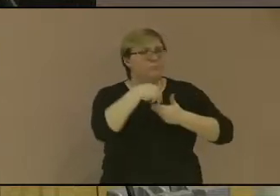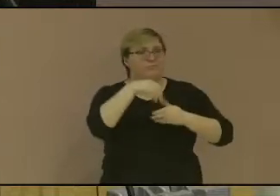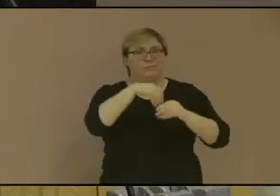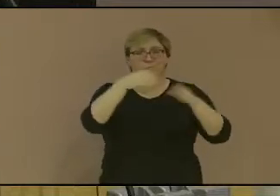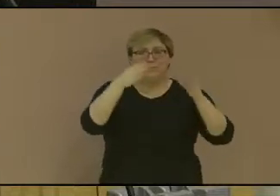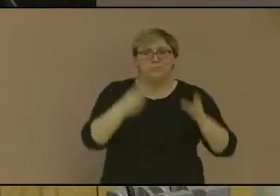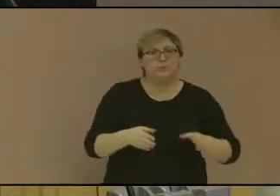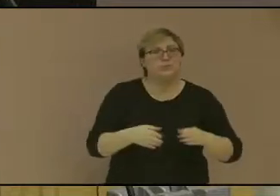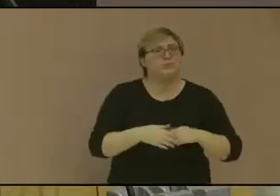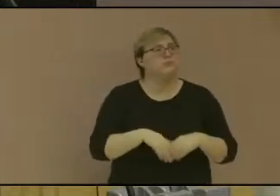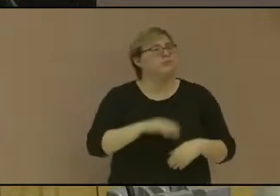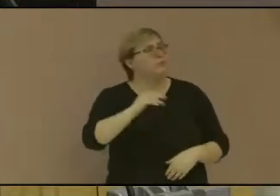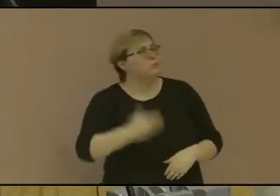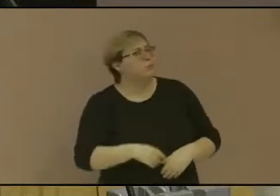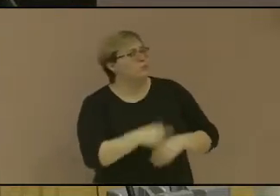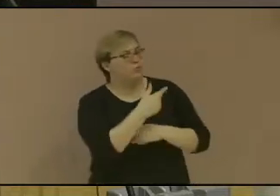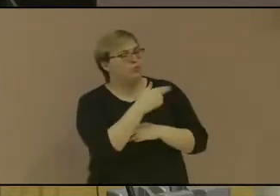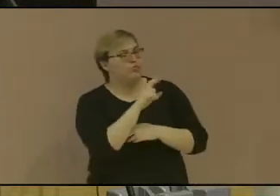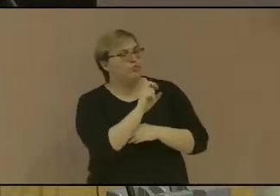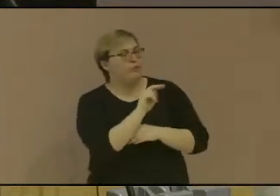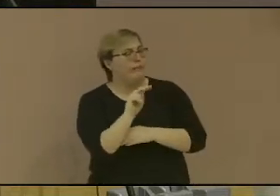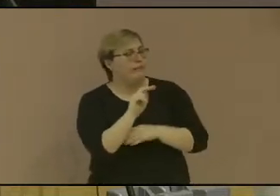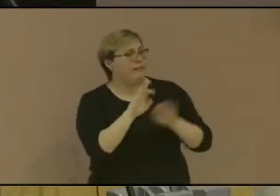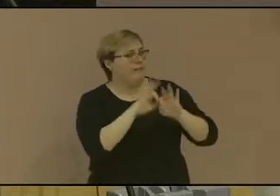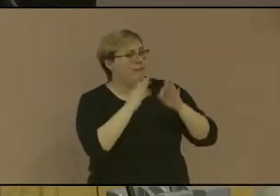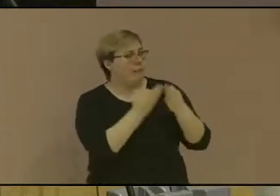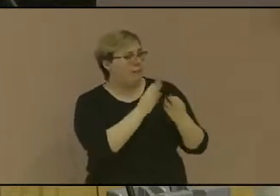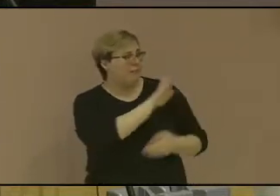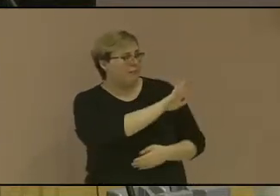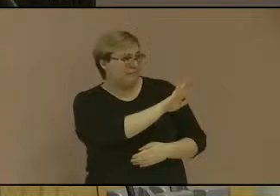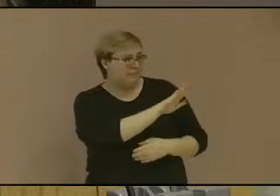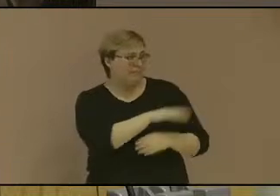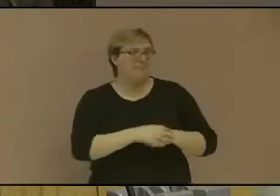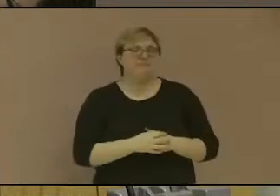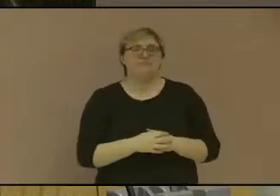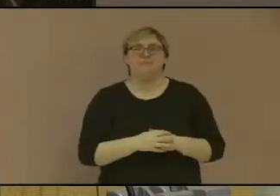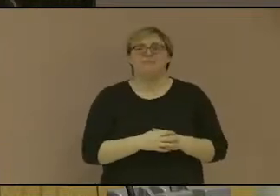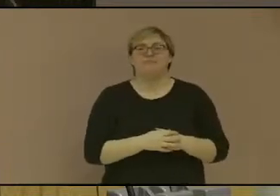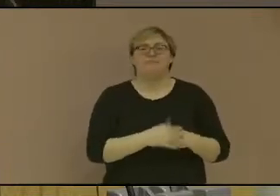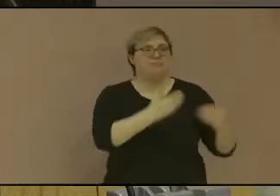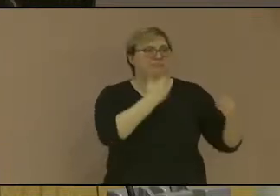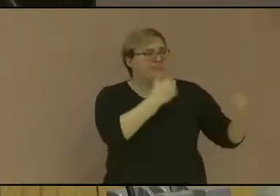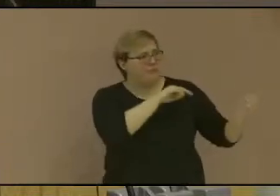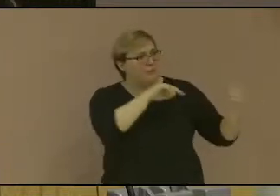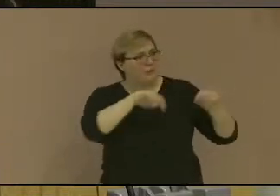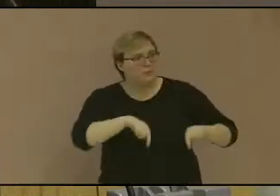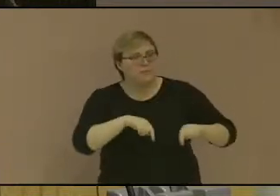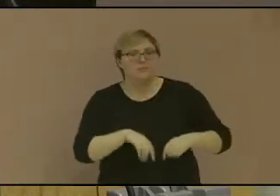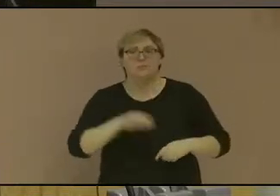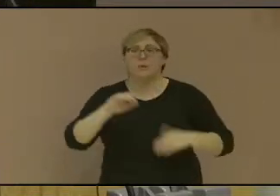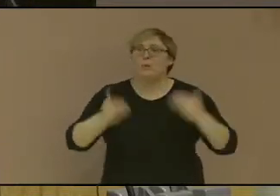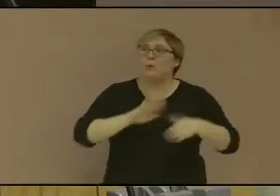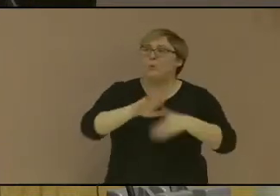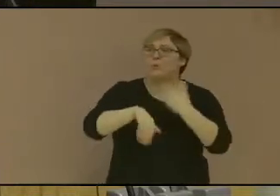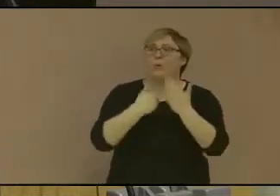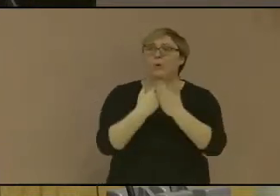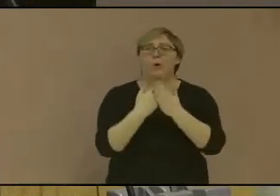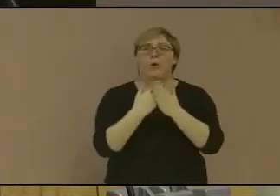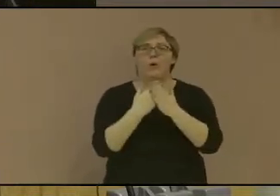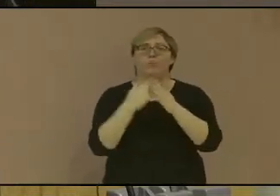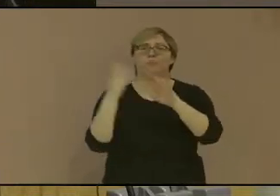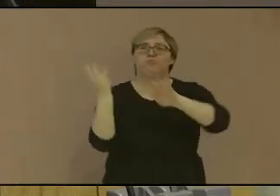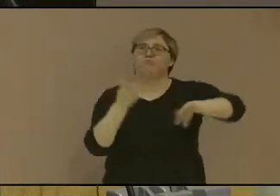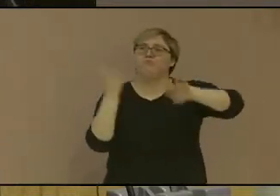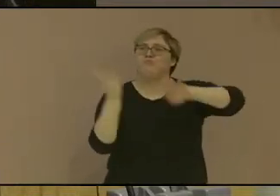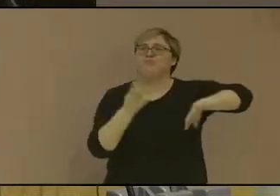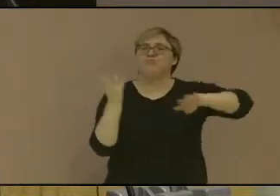the Green family. Thank you for being here with us. Welcome to everyone who's joining us online, and a warm